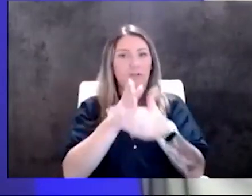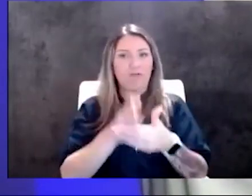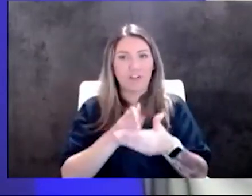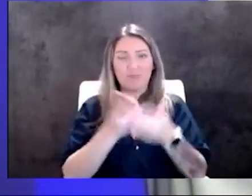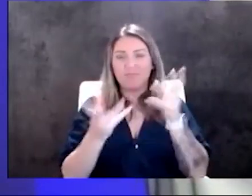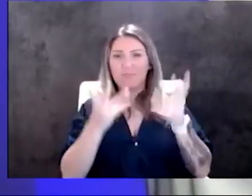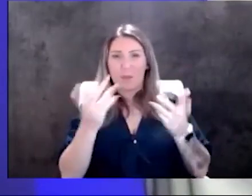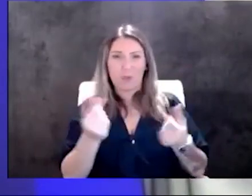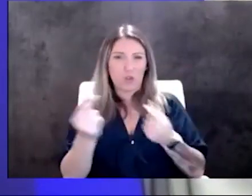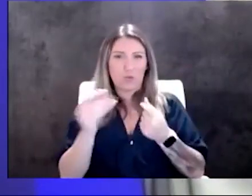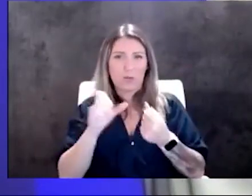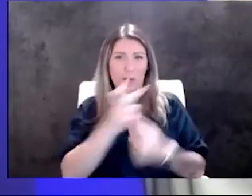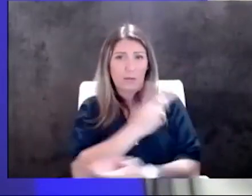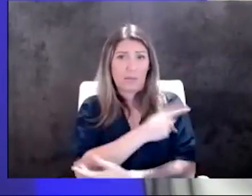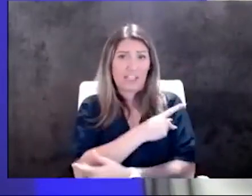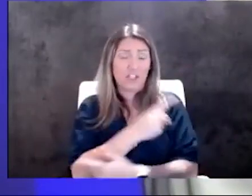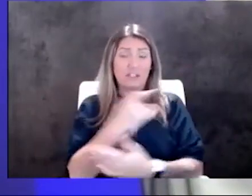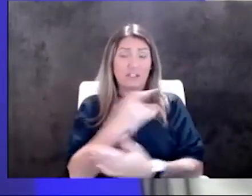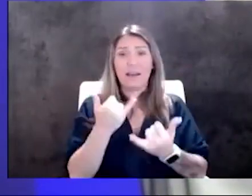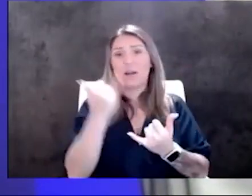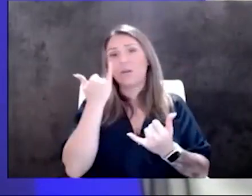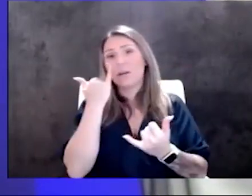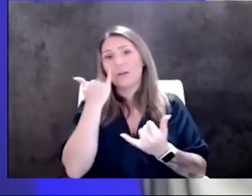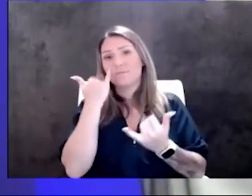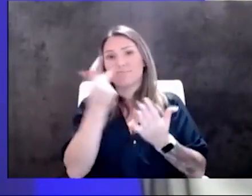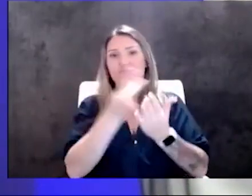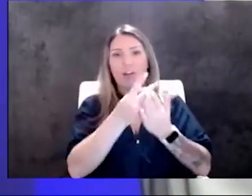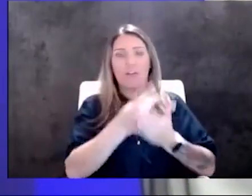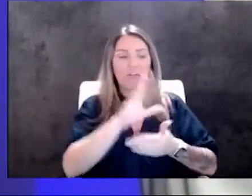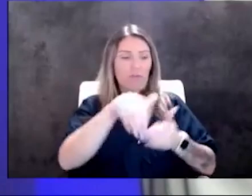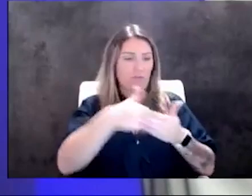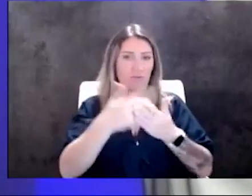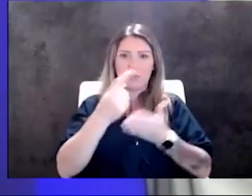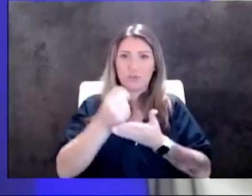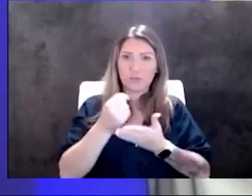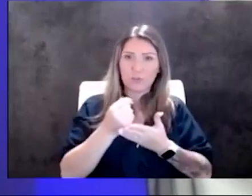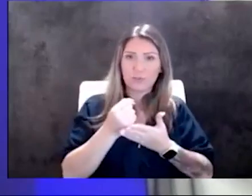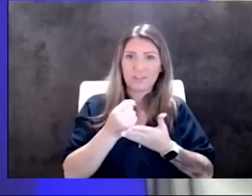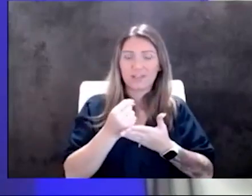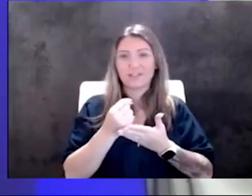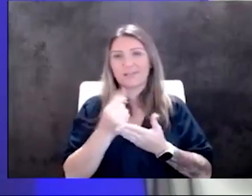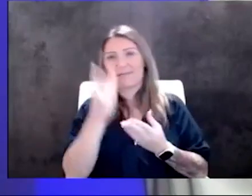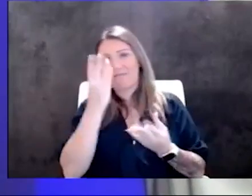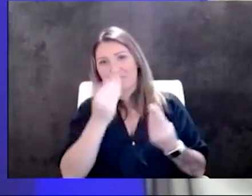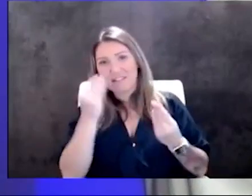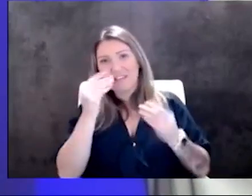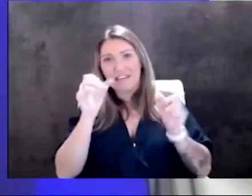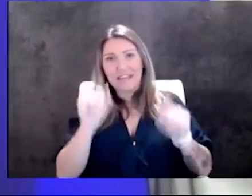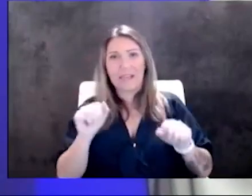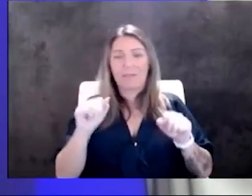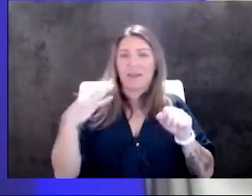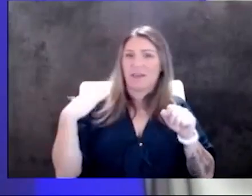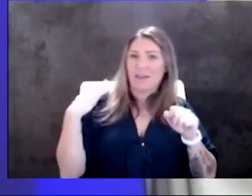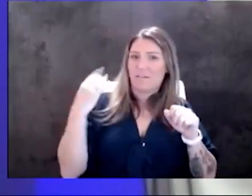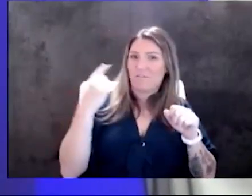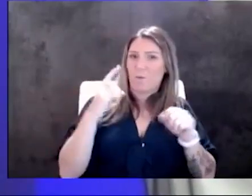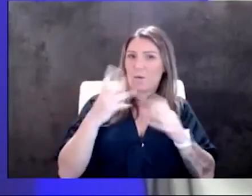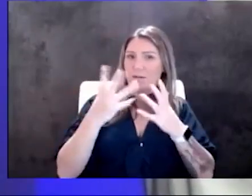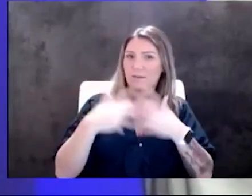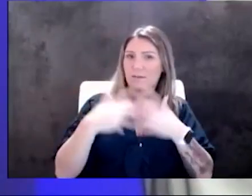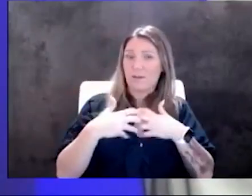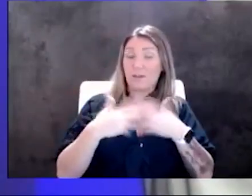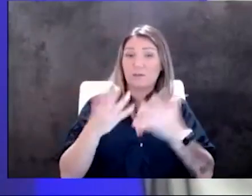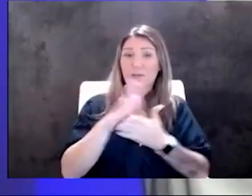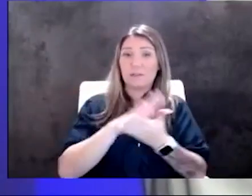Now, if the patient has already, failed all of those treatments, I think that, they can be a candidate for the device. I think the nice thing about even spinal